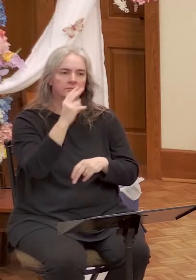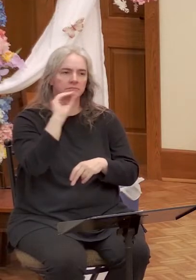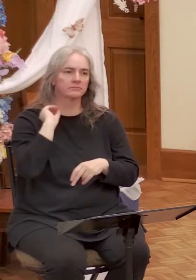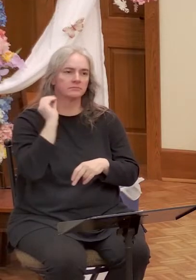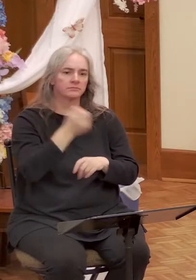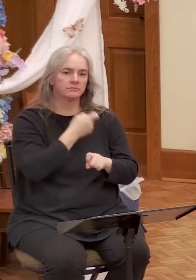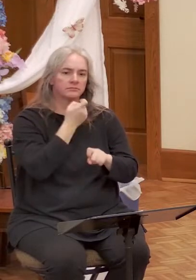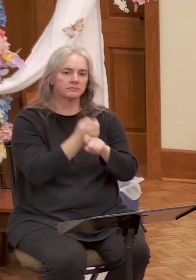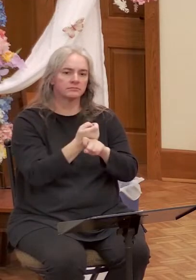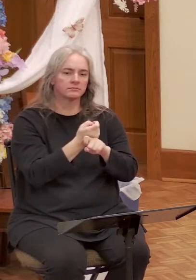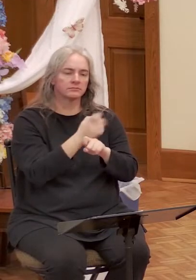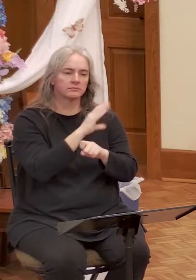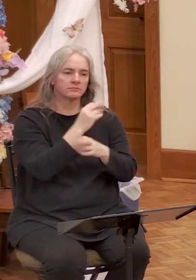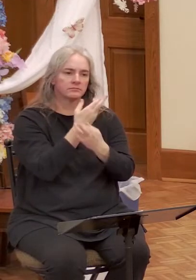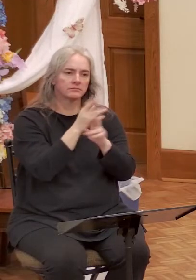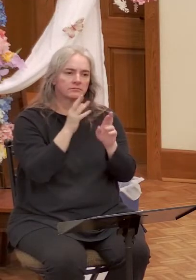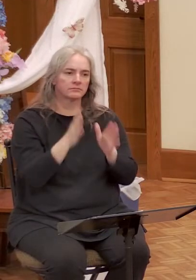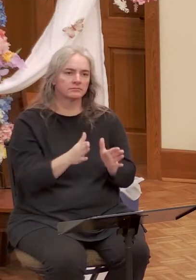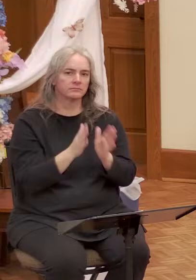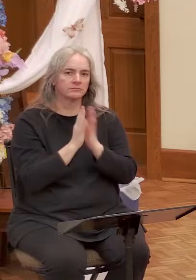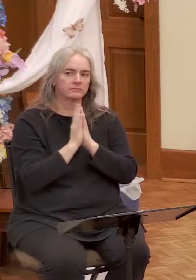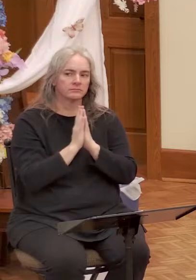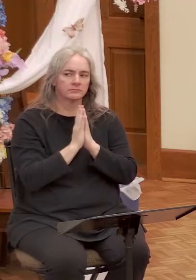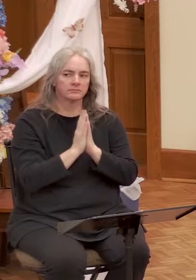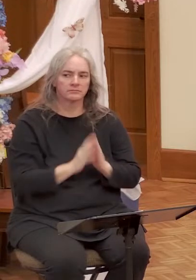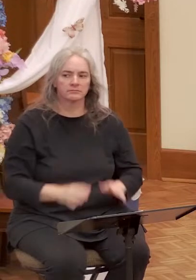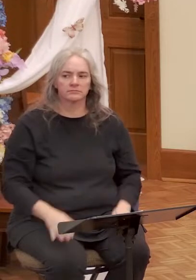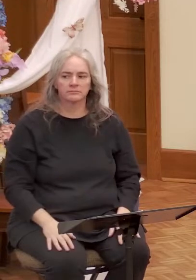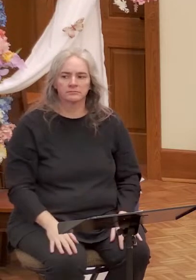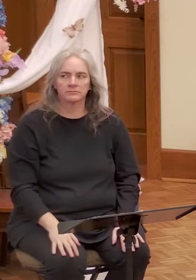rock and our redeemer. Amen.